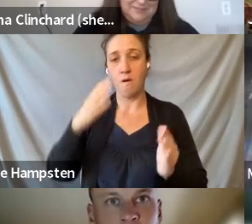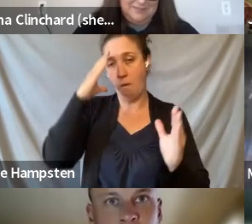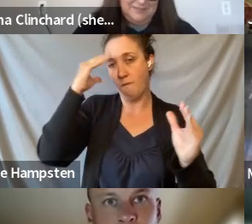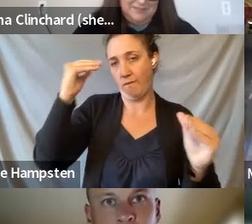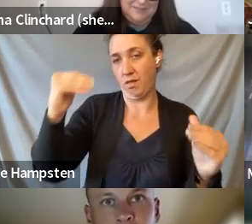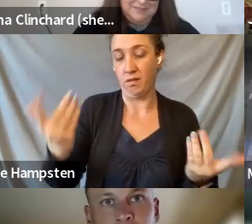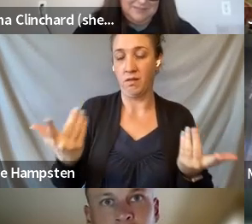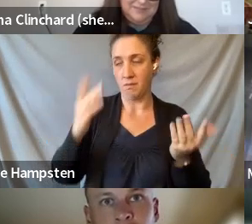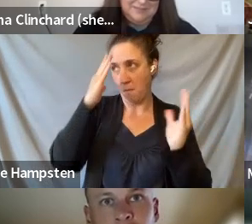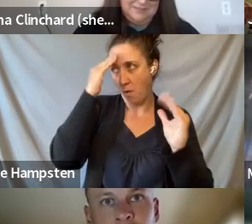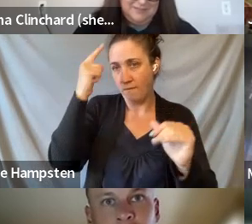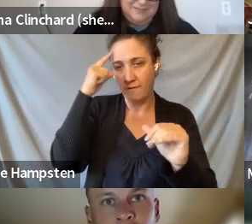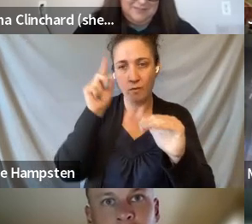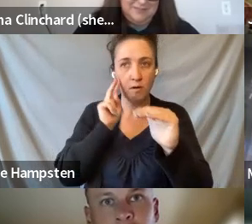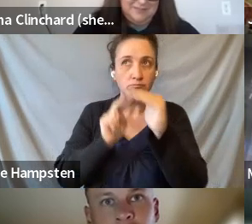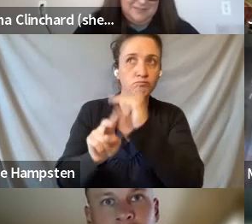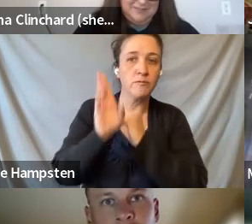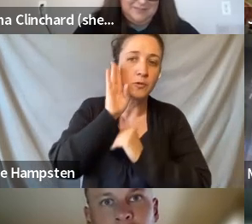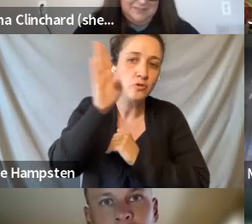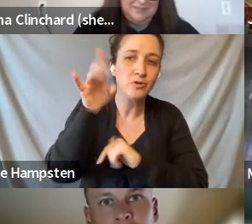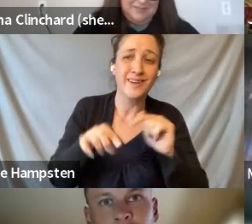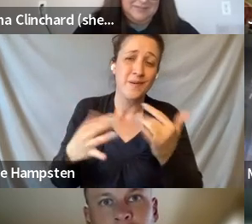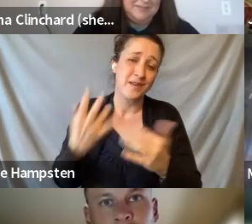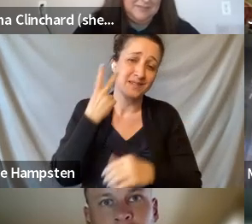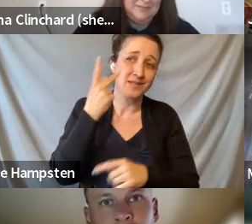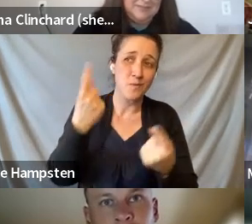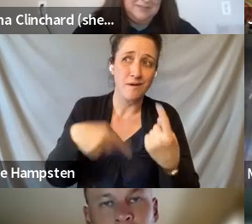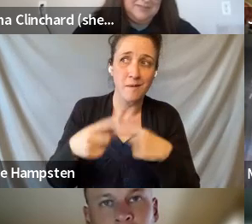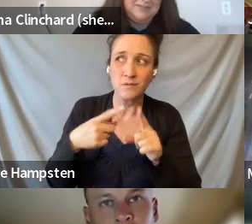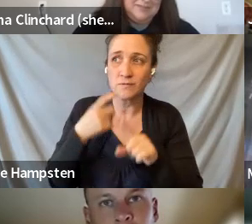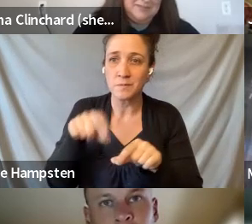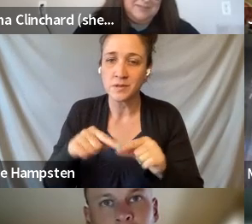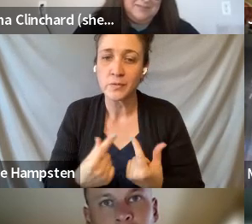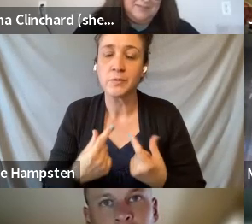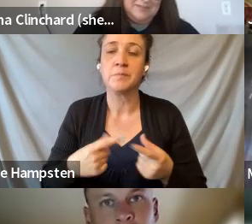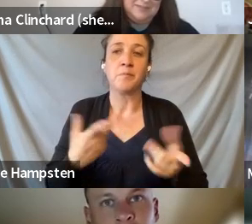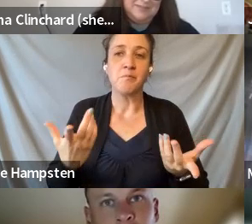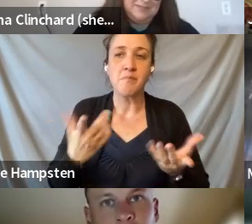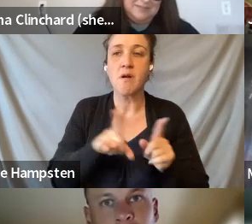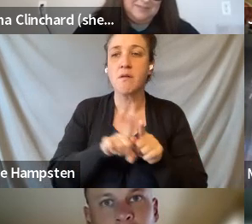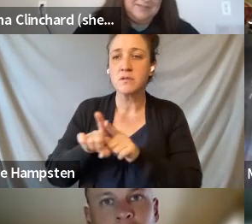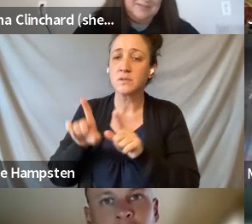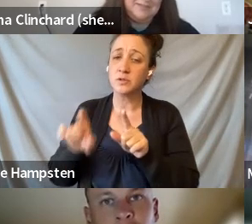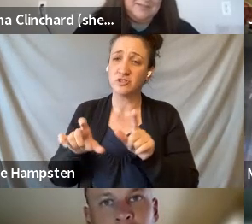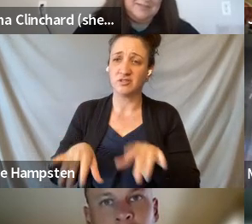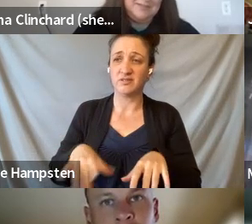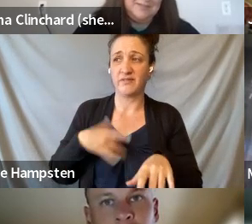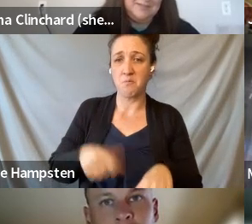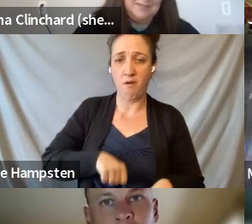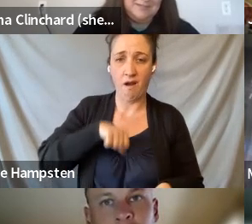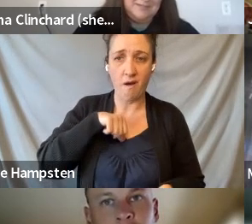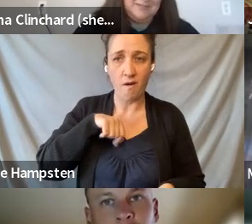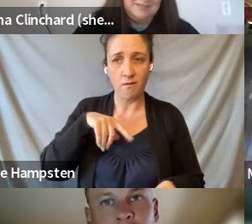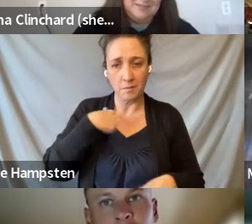I really can't wait to see what comes of the group. And also we should take a lot of pride in being a part of